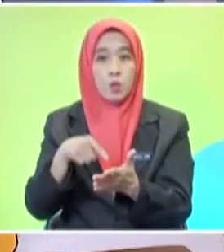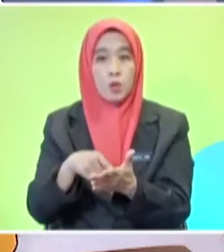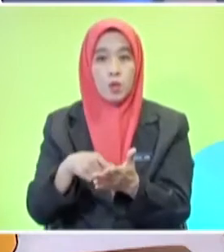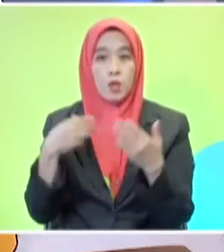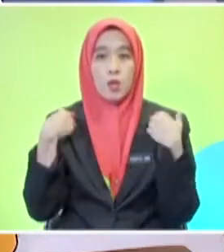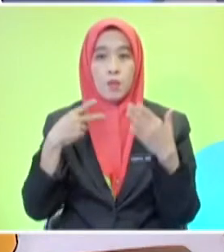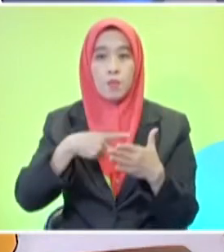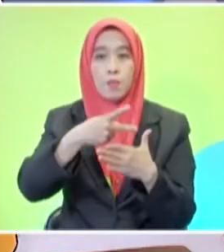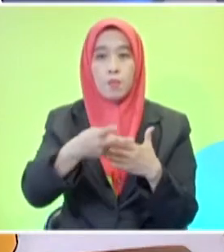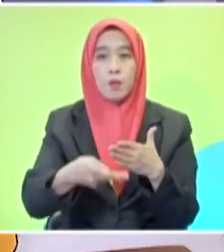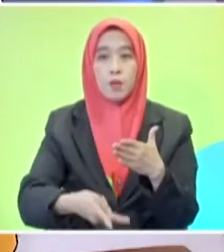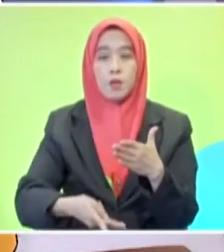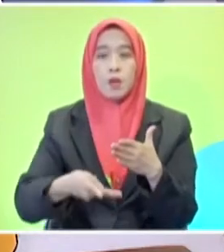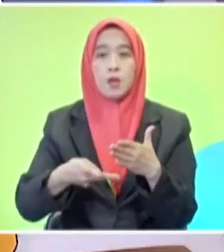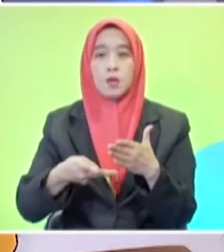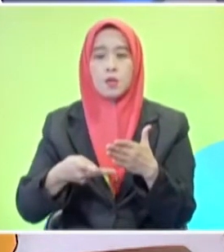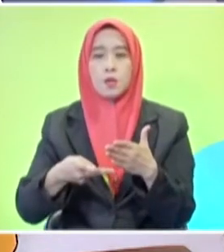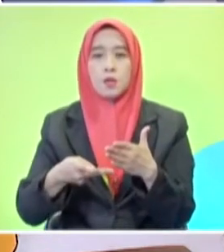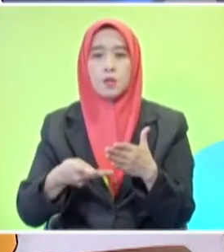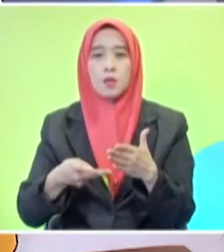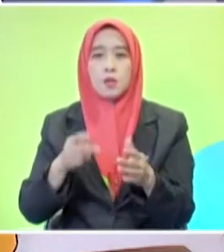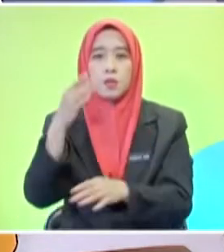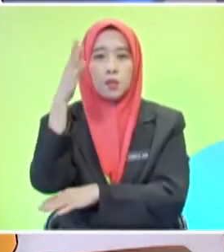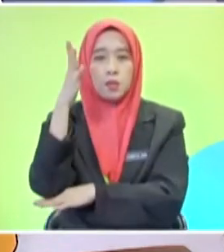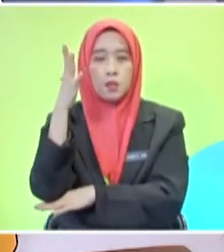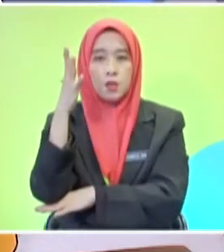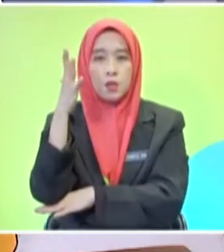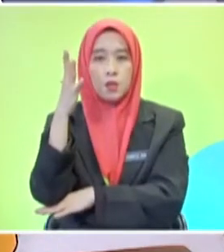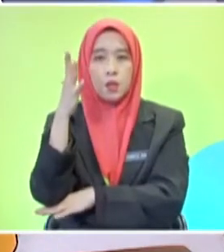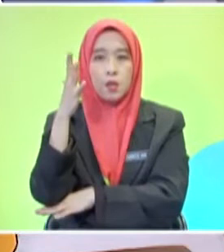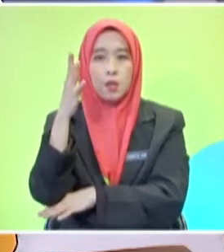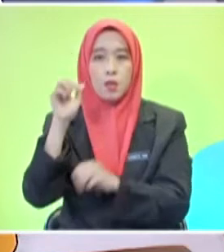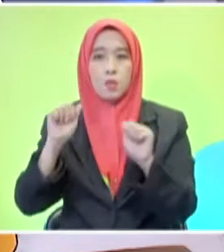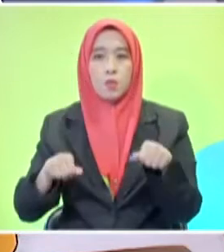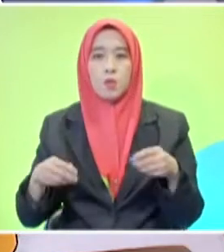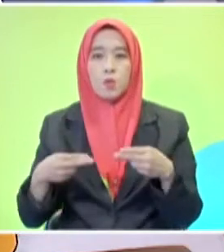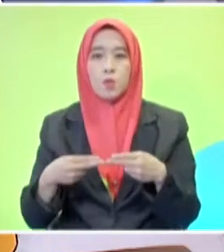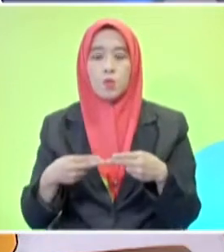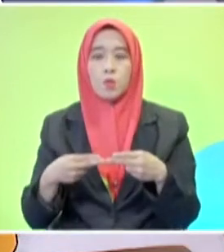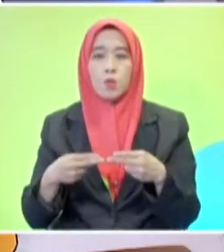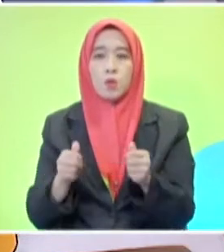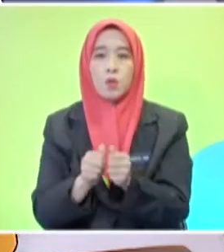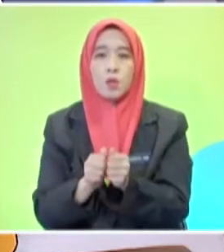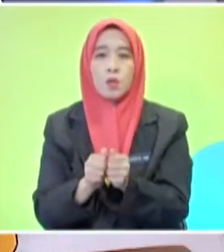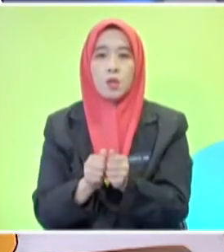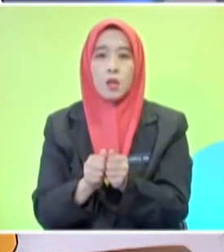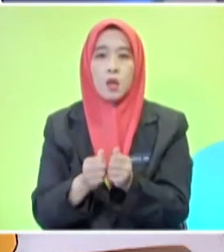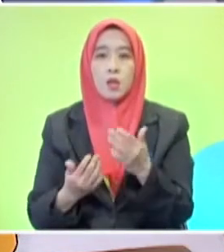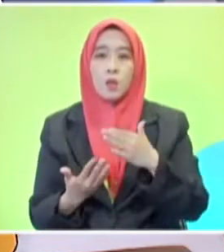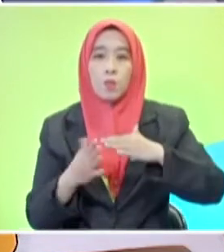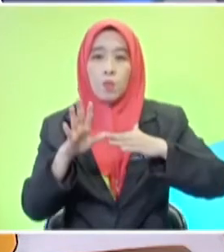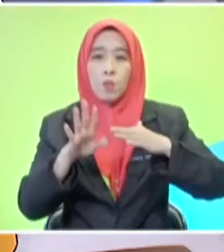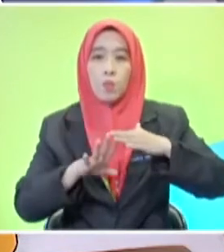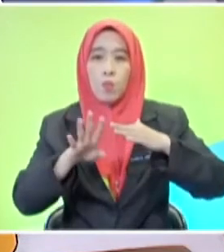parasite tree. Why? Because its roots will make connections with all the grass around it. Because